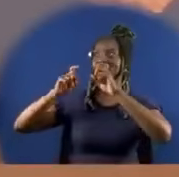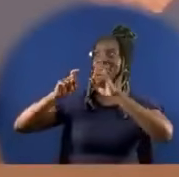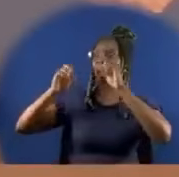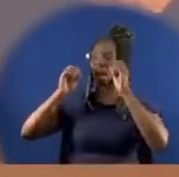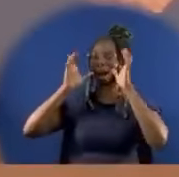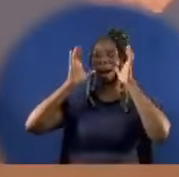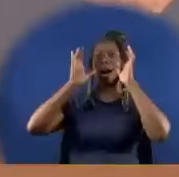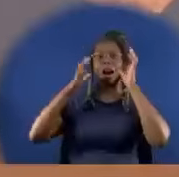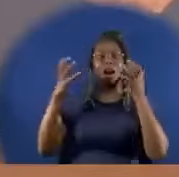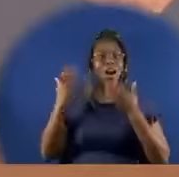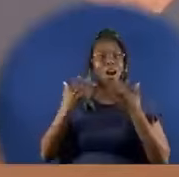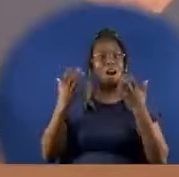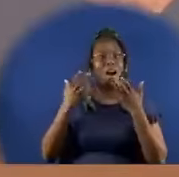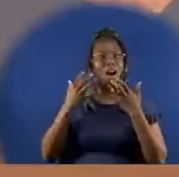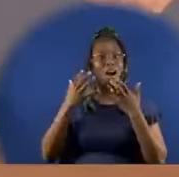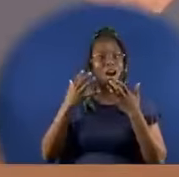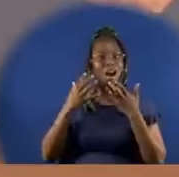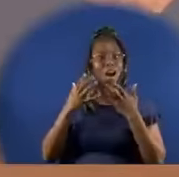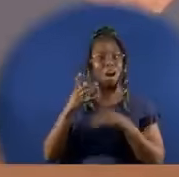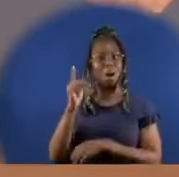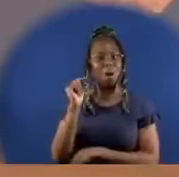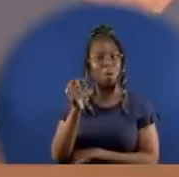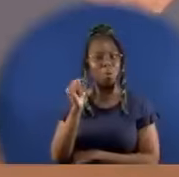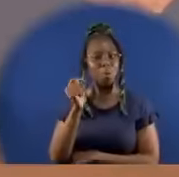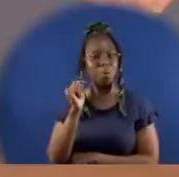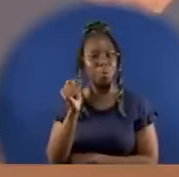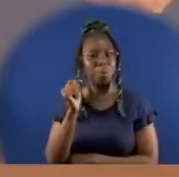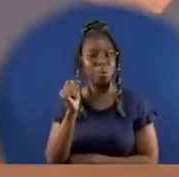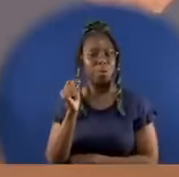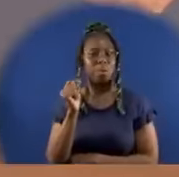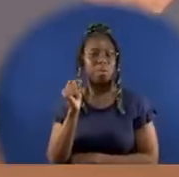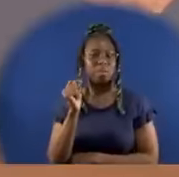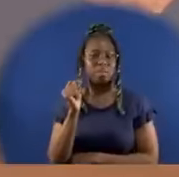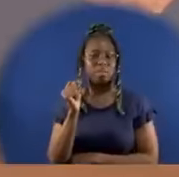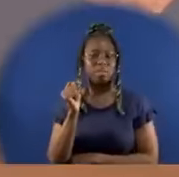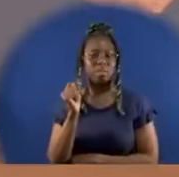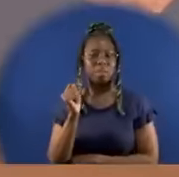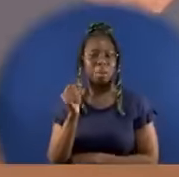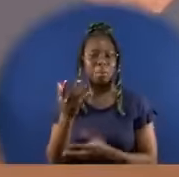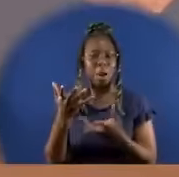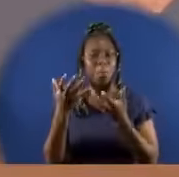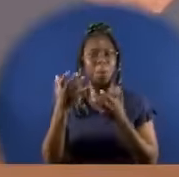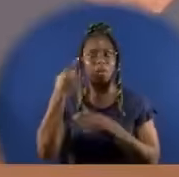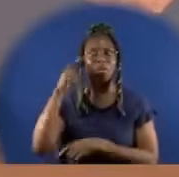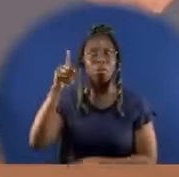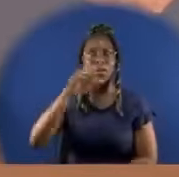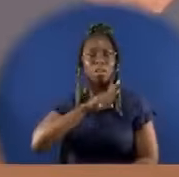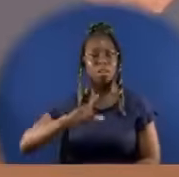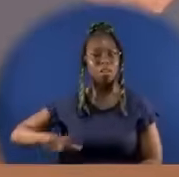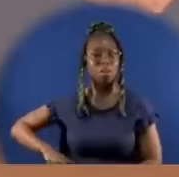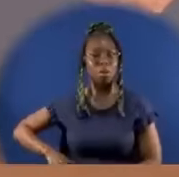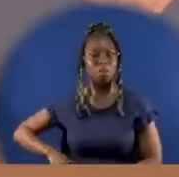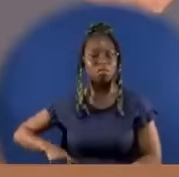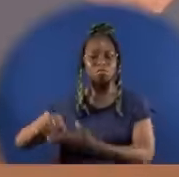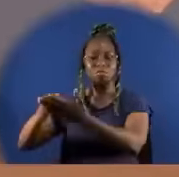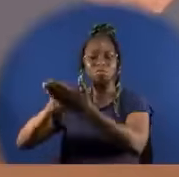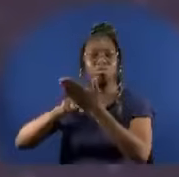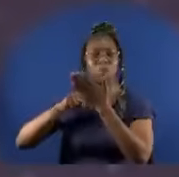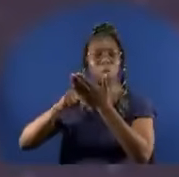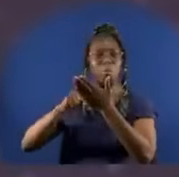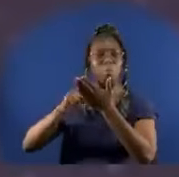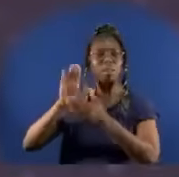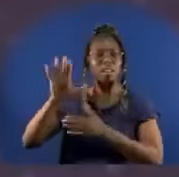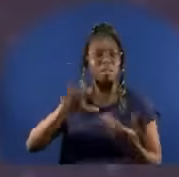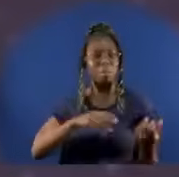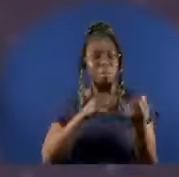Maybe that's not your story, but I need God to keep on showing me how much authority he really has. I just like